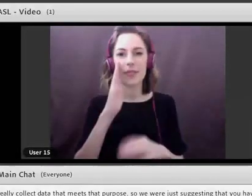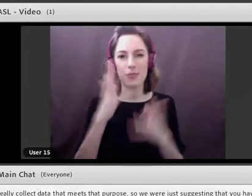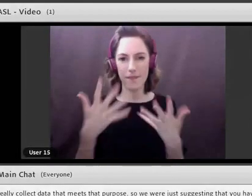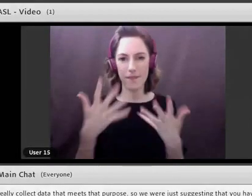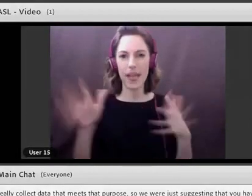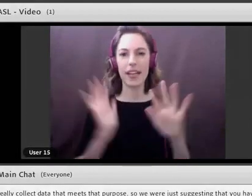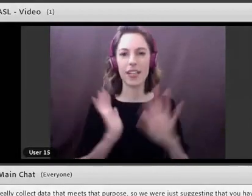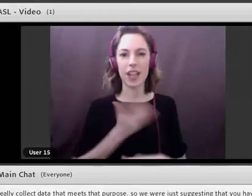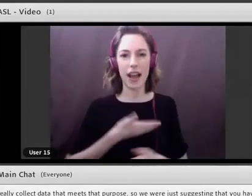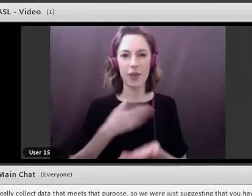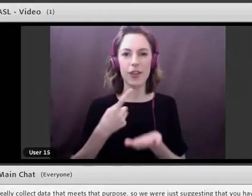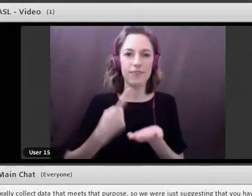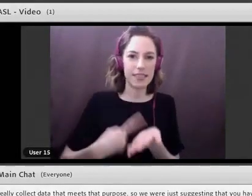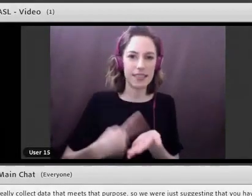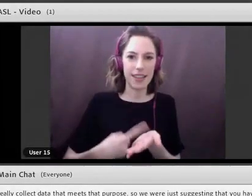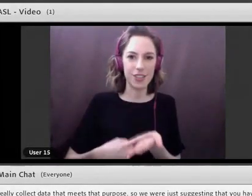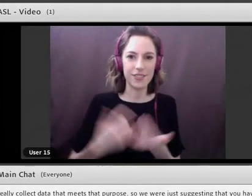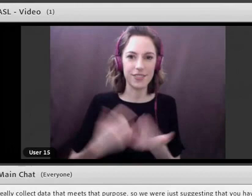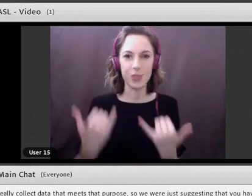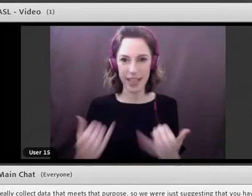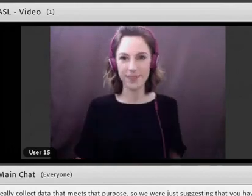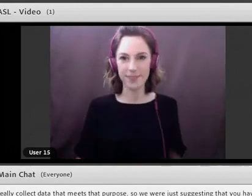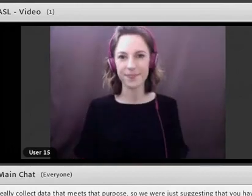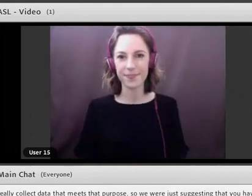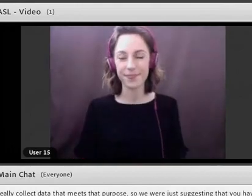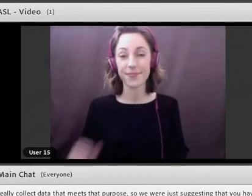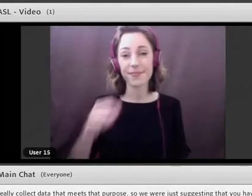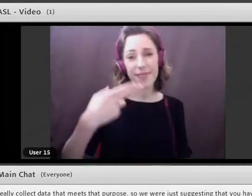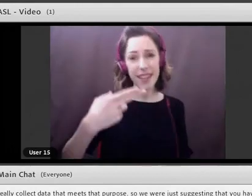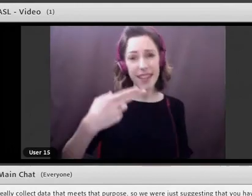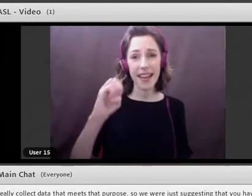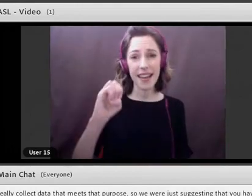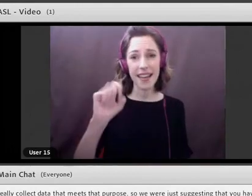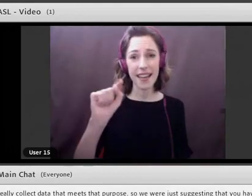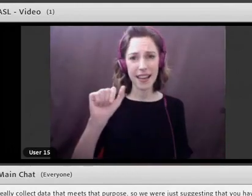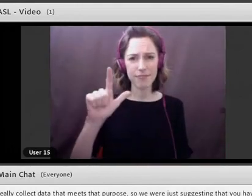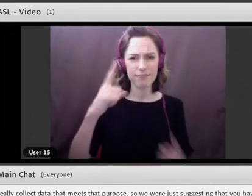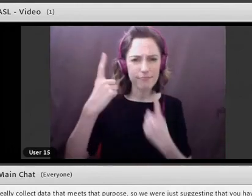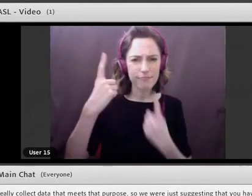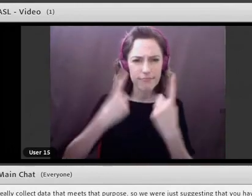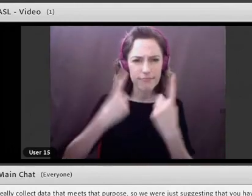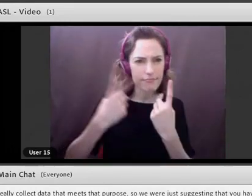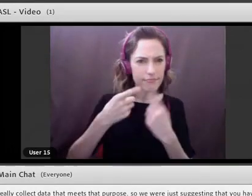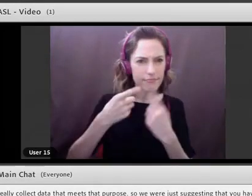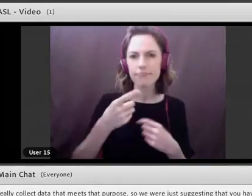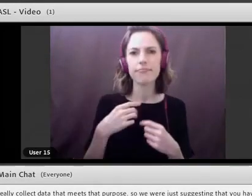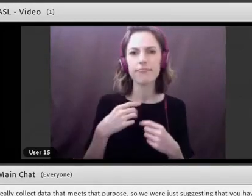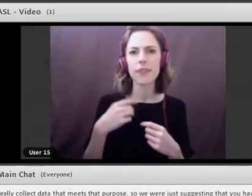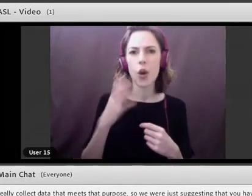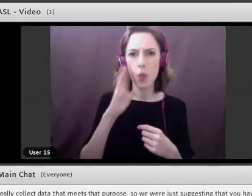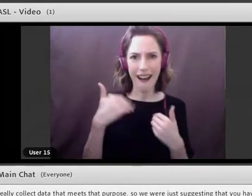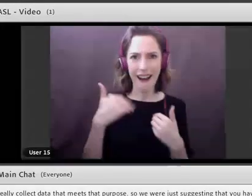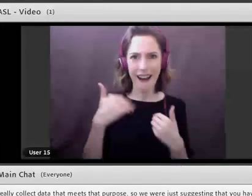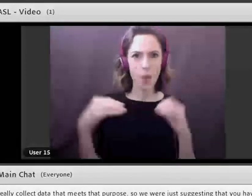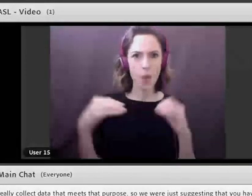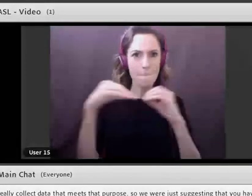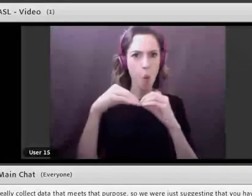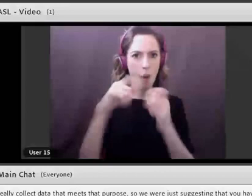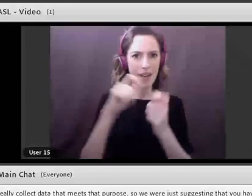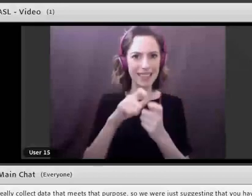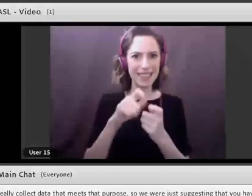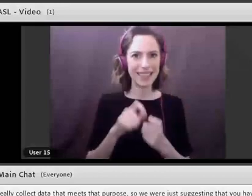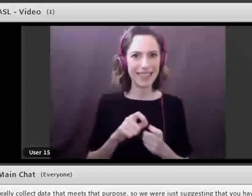Hedel is speaking to whether there will be further details on how data should be reported for each.